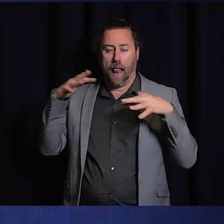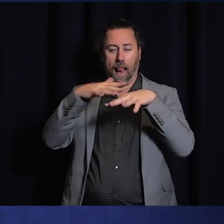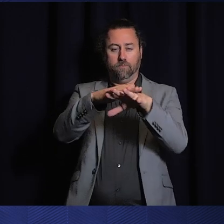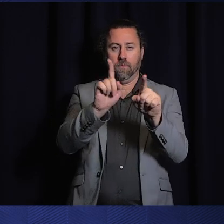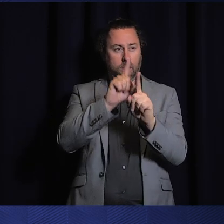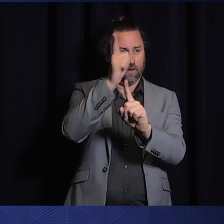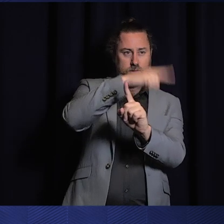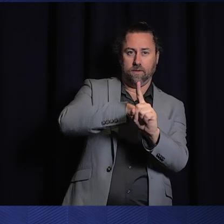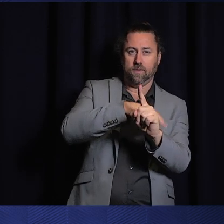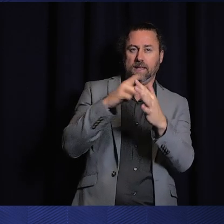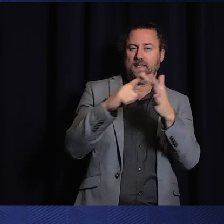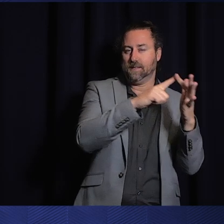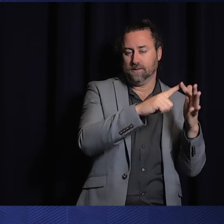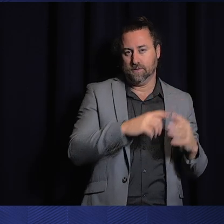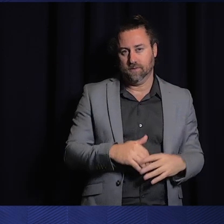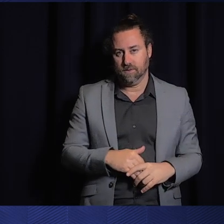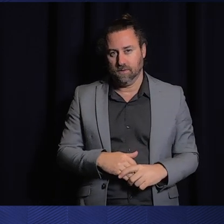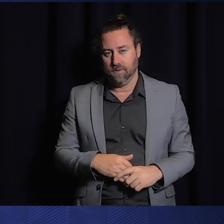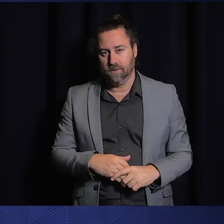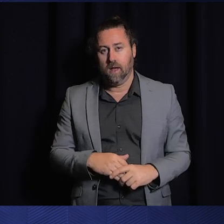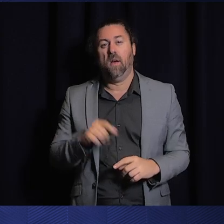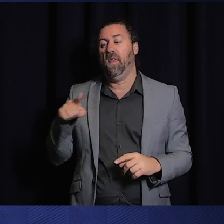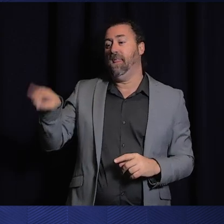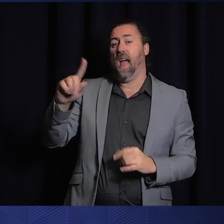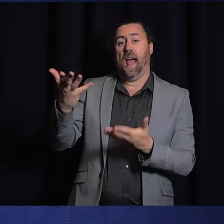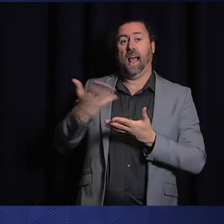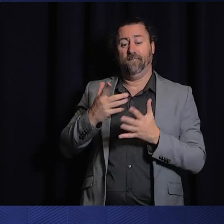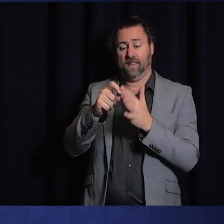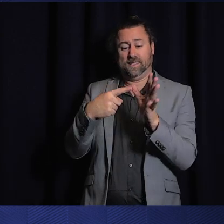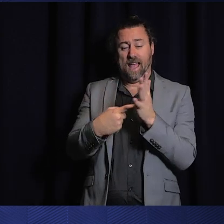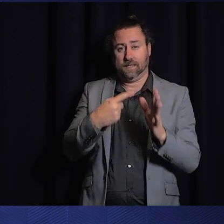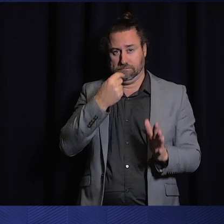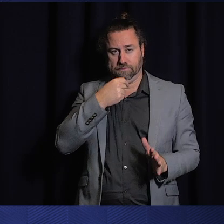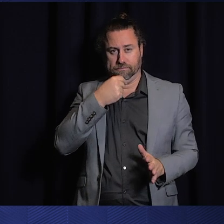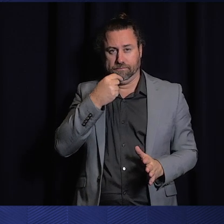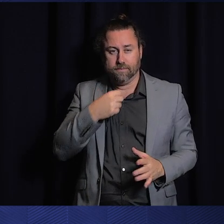data in some of the countries included in these regions.